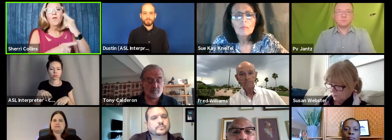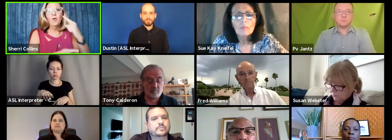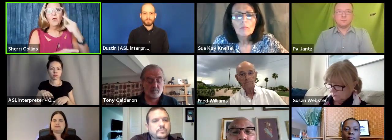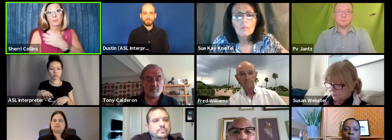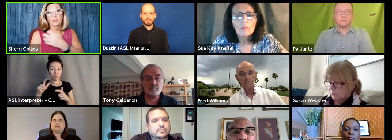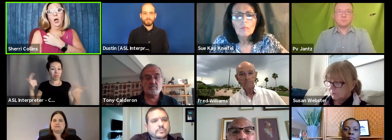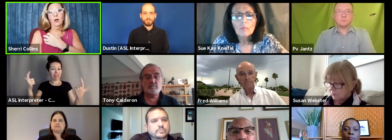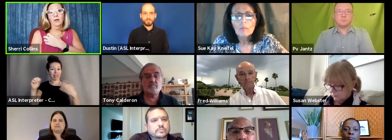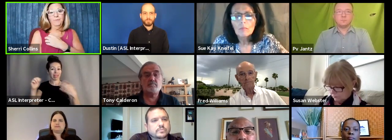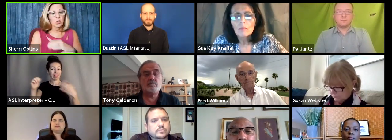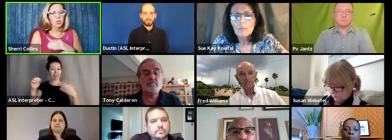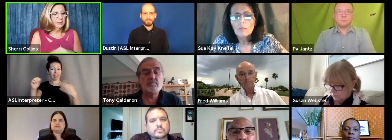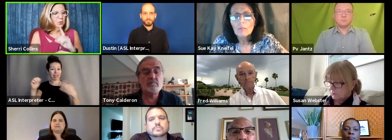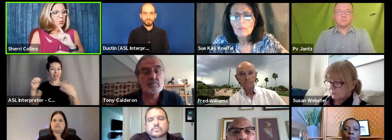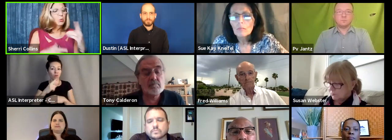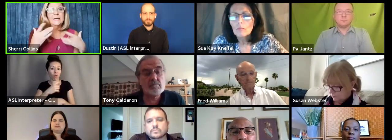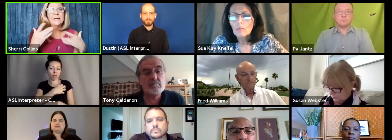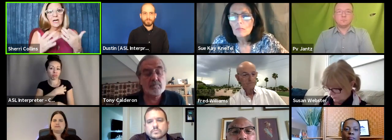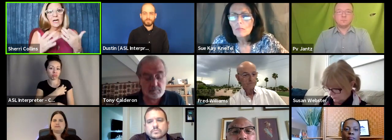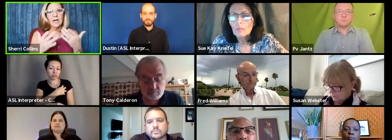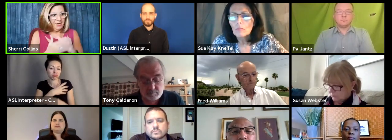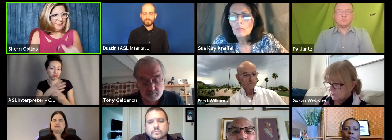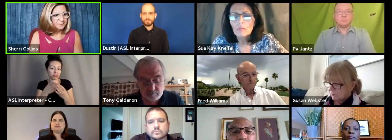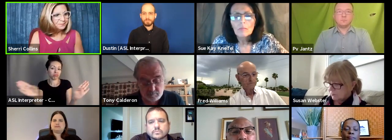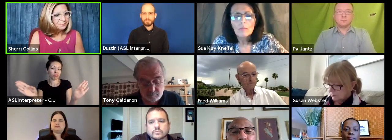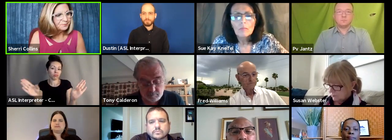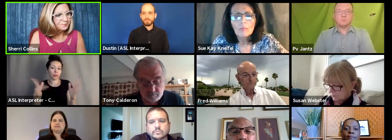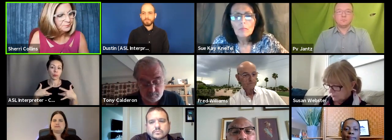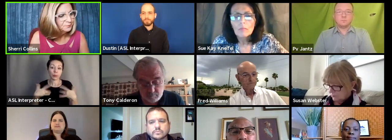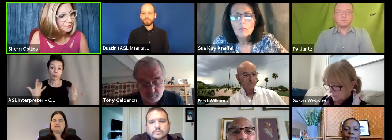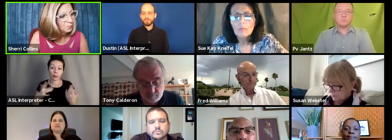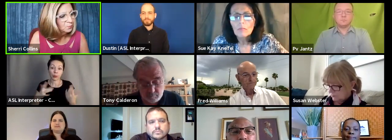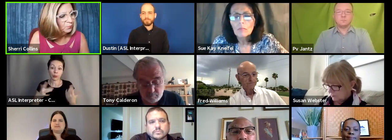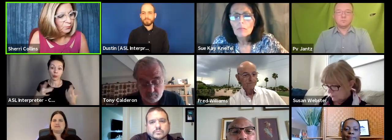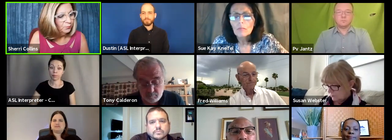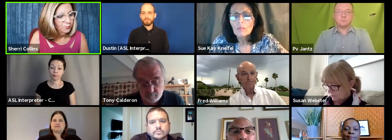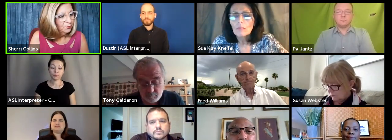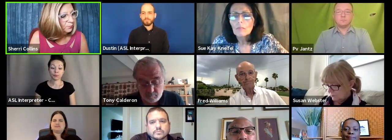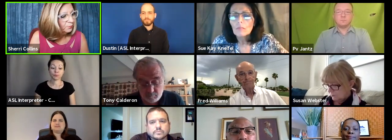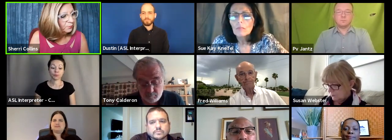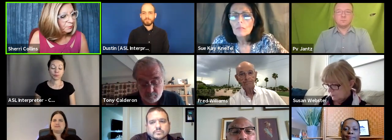training for the law enforcement. So we're really excited about that.